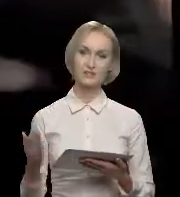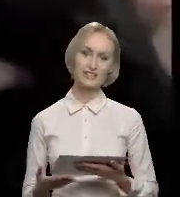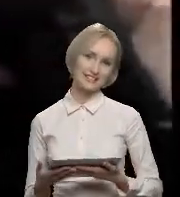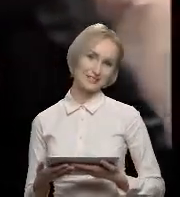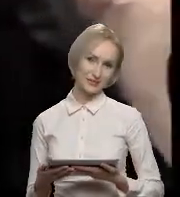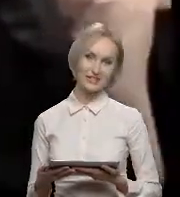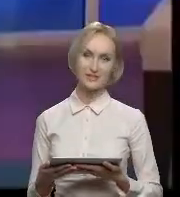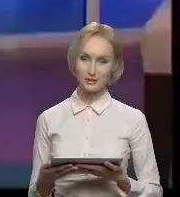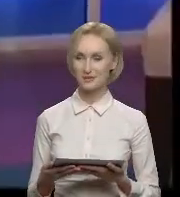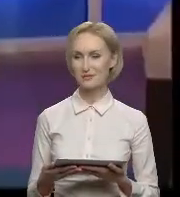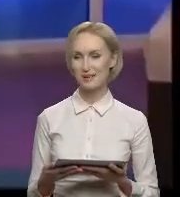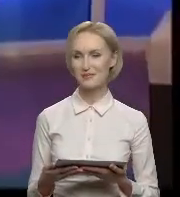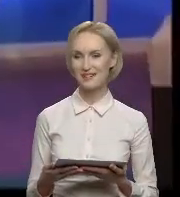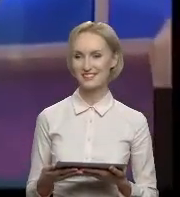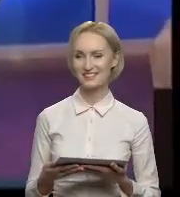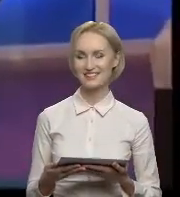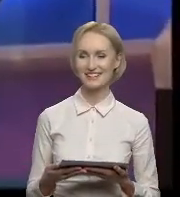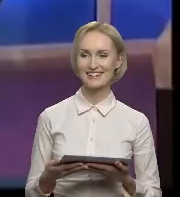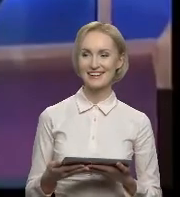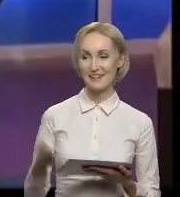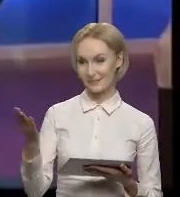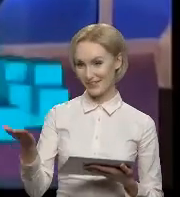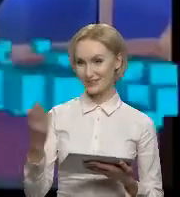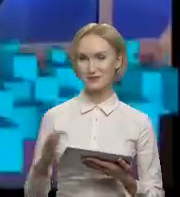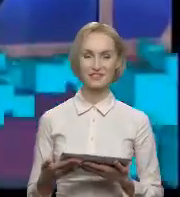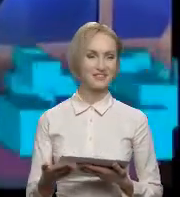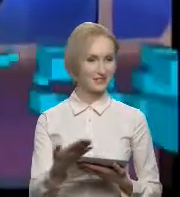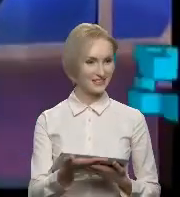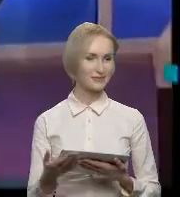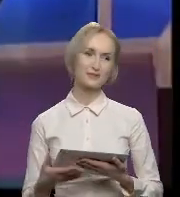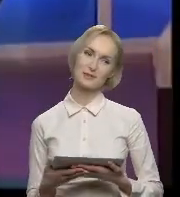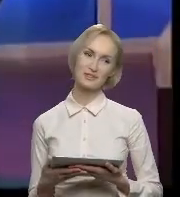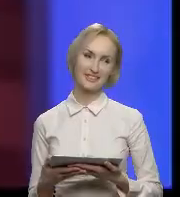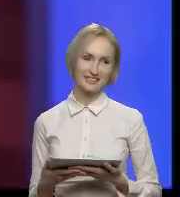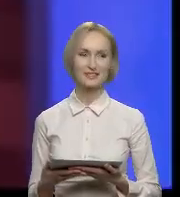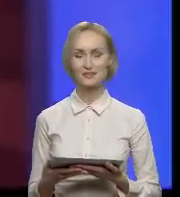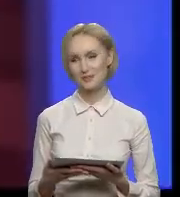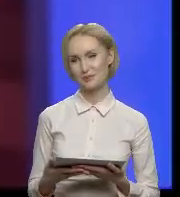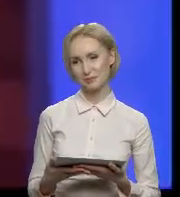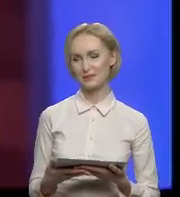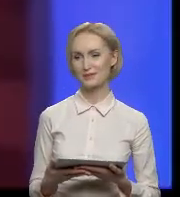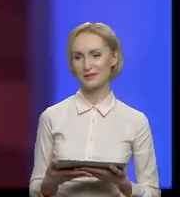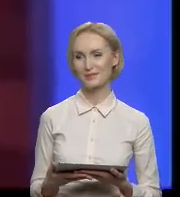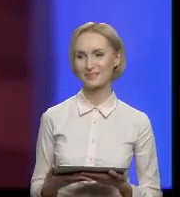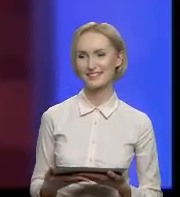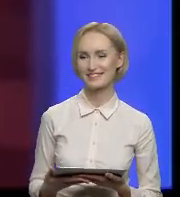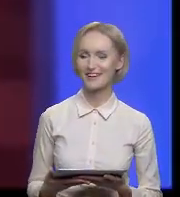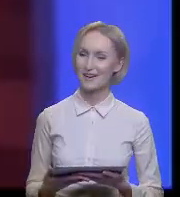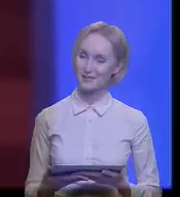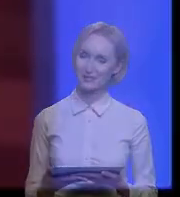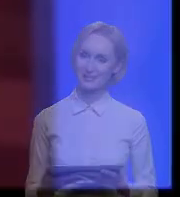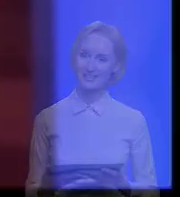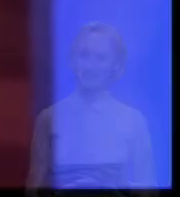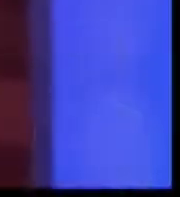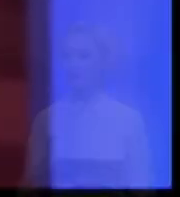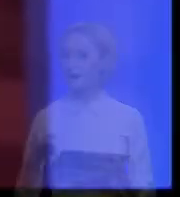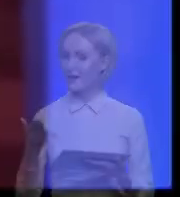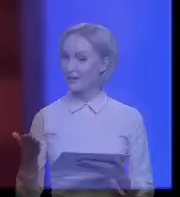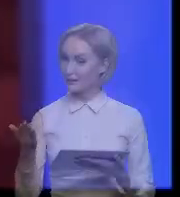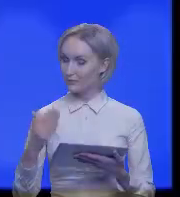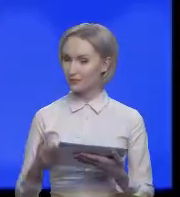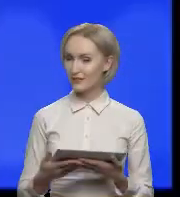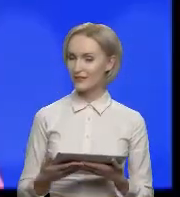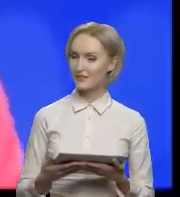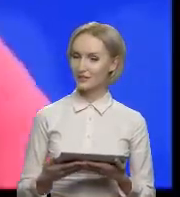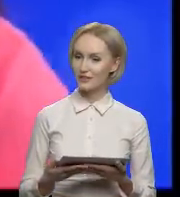I'm doing good. I'm doing blessed and highly favored. Victoria, now I've read that your friend does not think he's the baby daddy, and